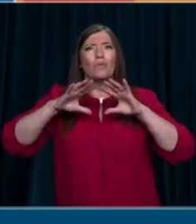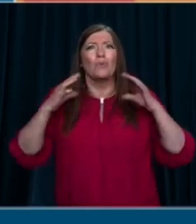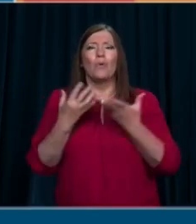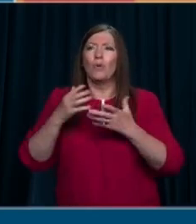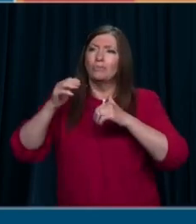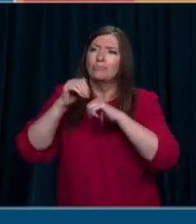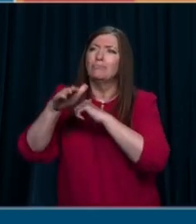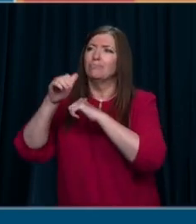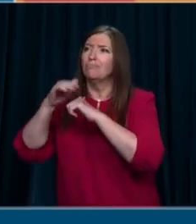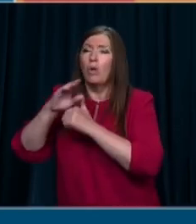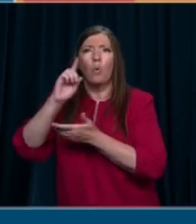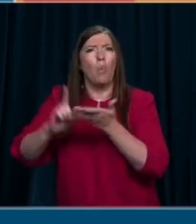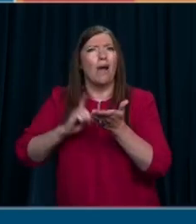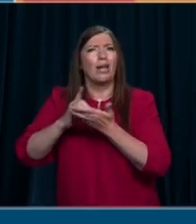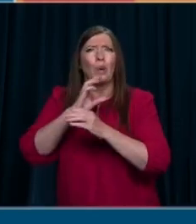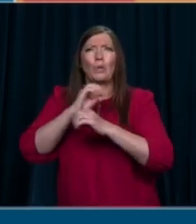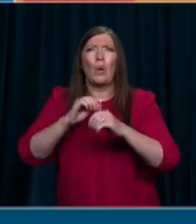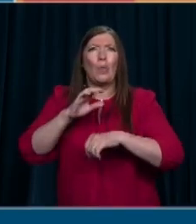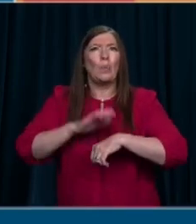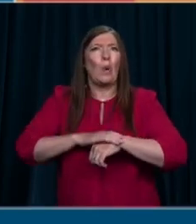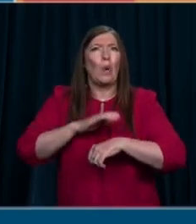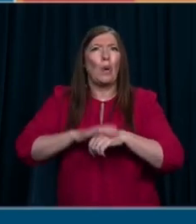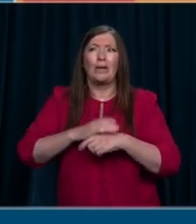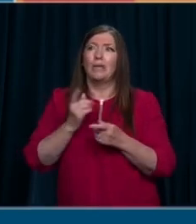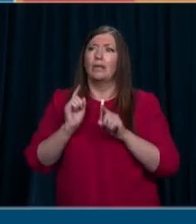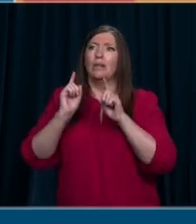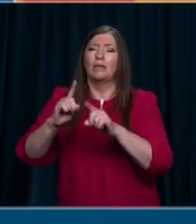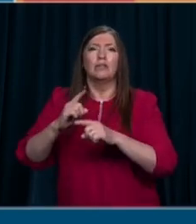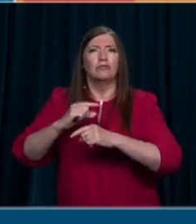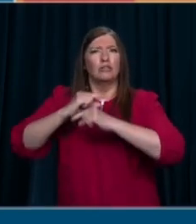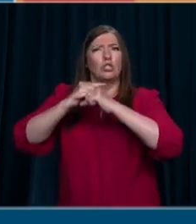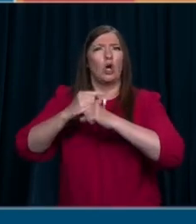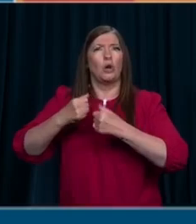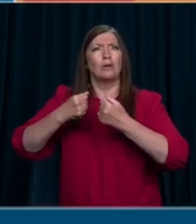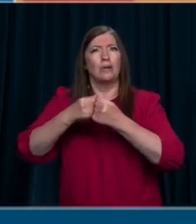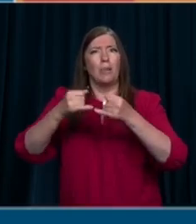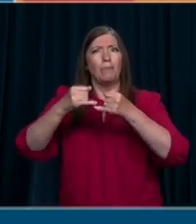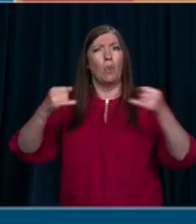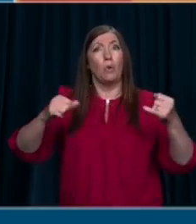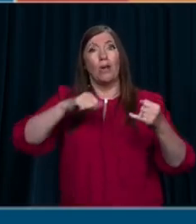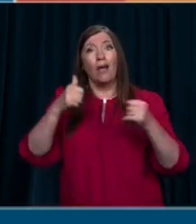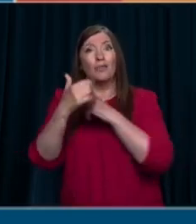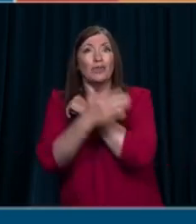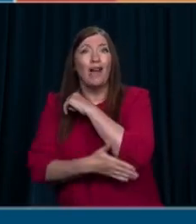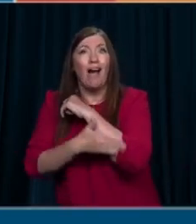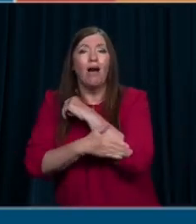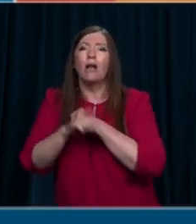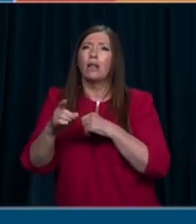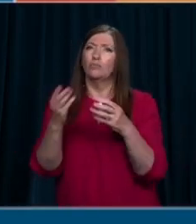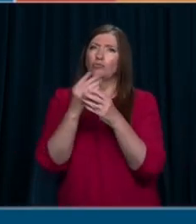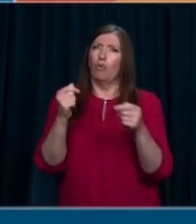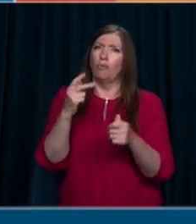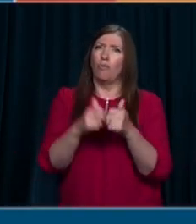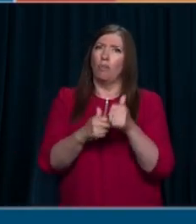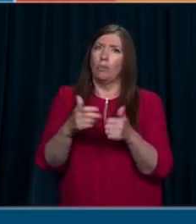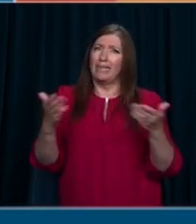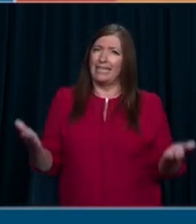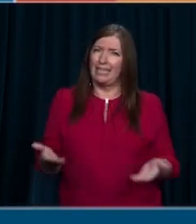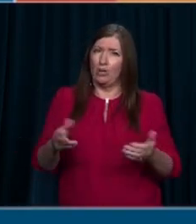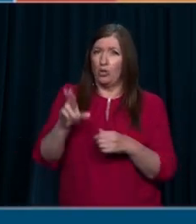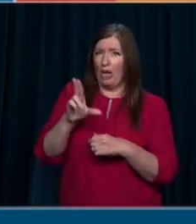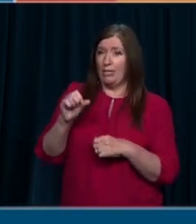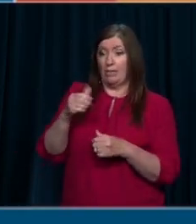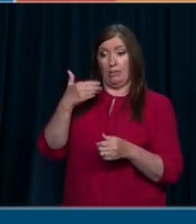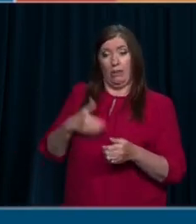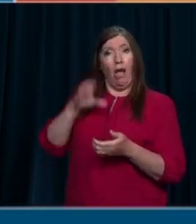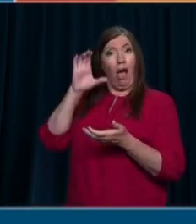on an hour's notice to go guard borders in other countries, just like we need to solve that problem here in our country. I'm a husband